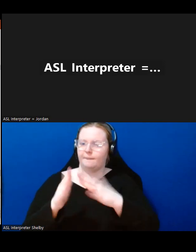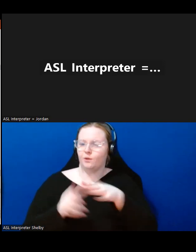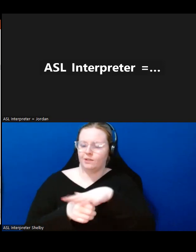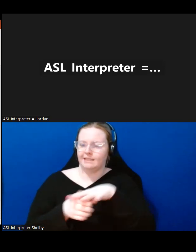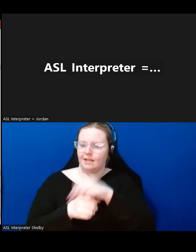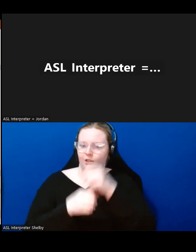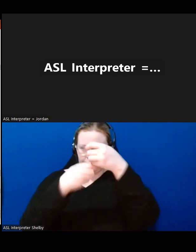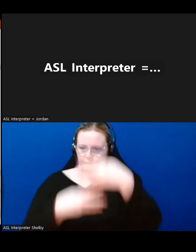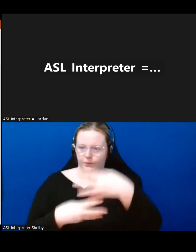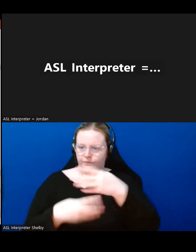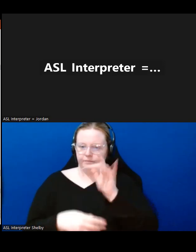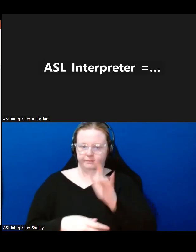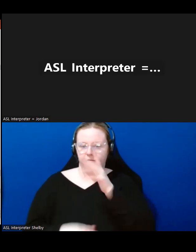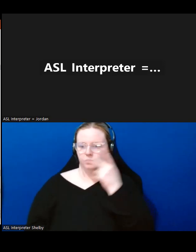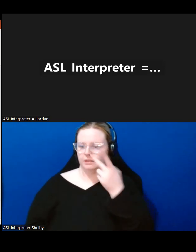page.